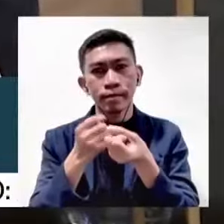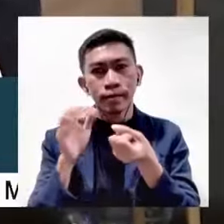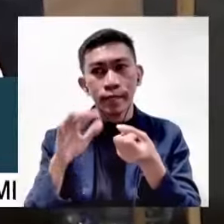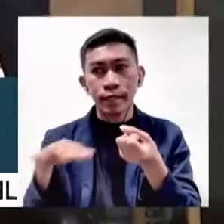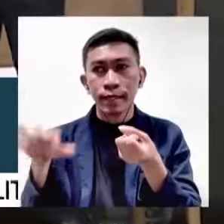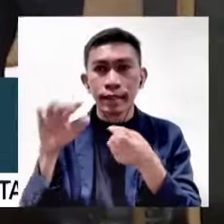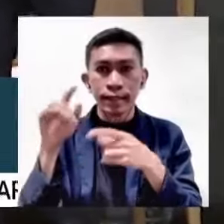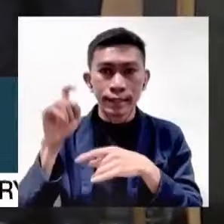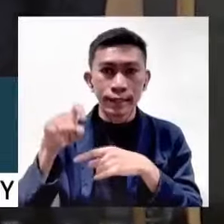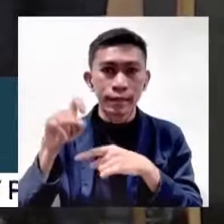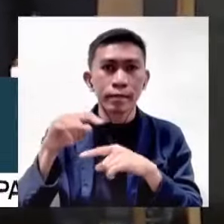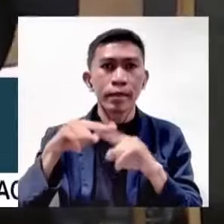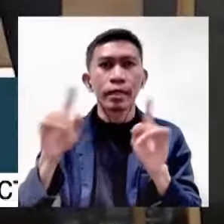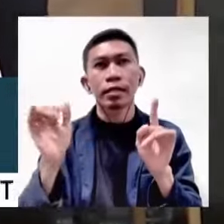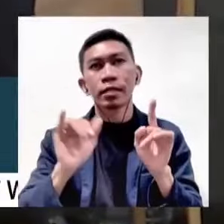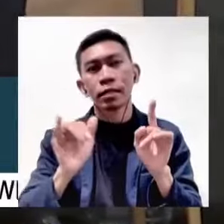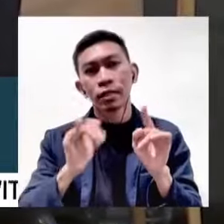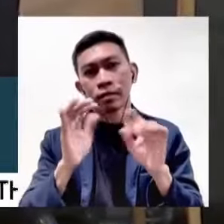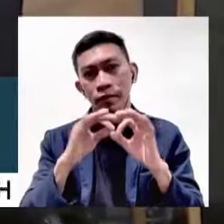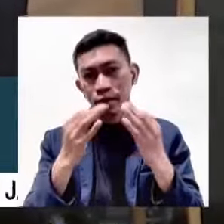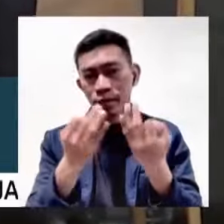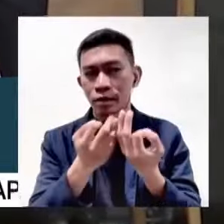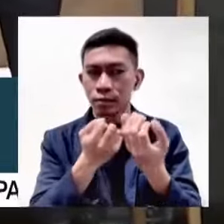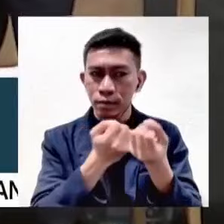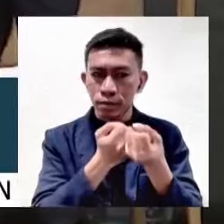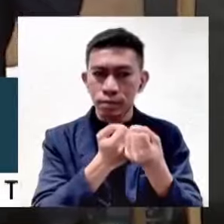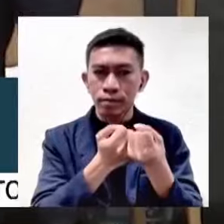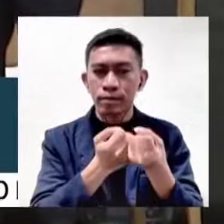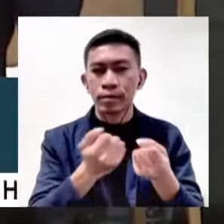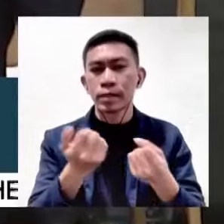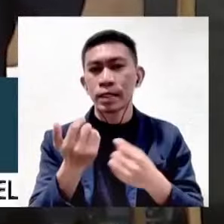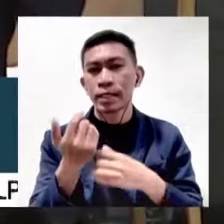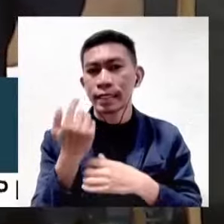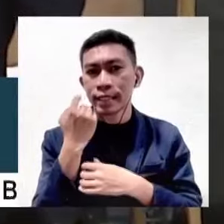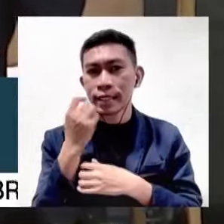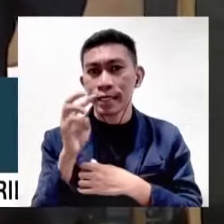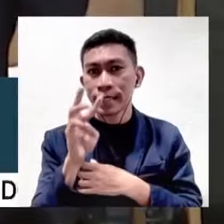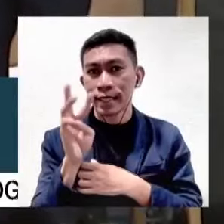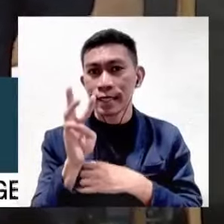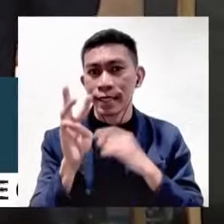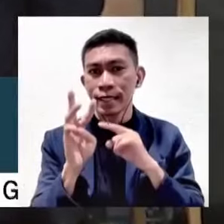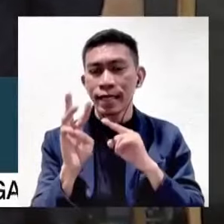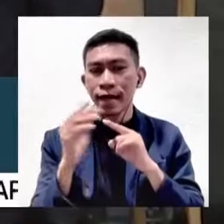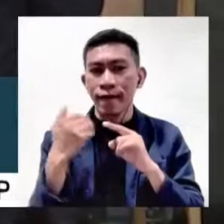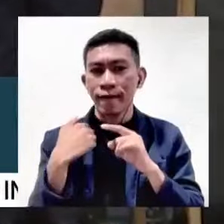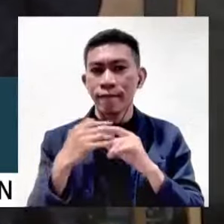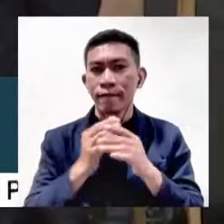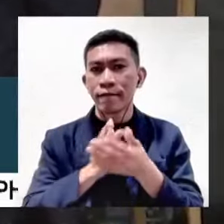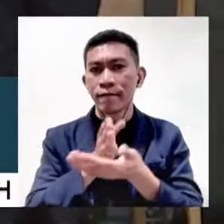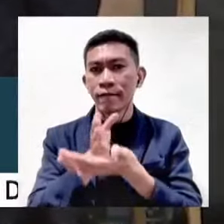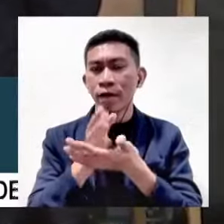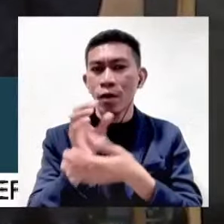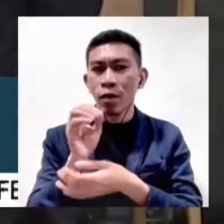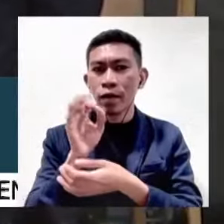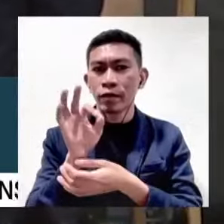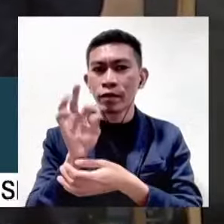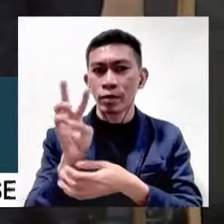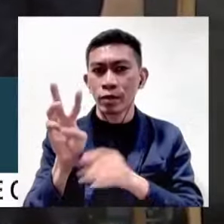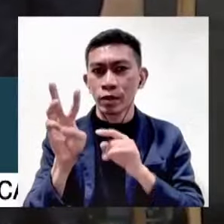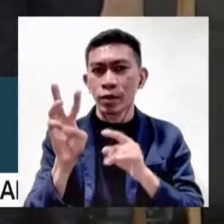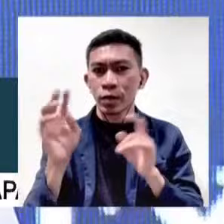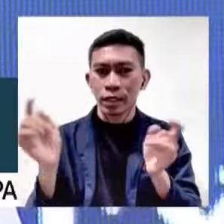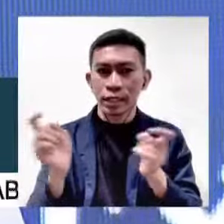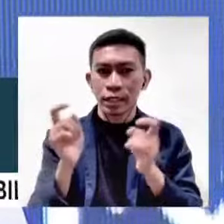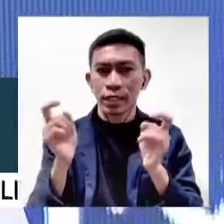but their families as well. The Philippine leader on Wednesday graced the celebration of the OFW Grand Family Day in